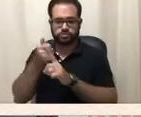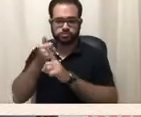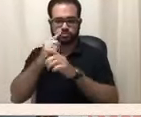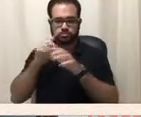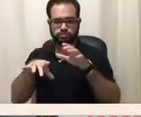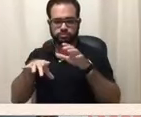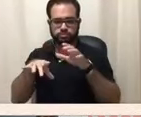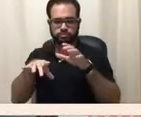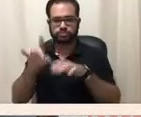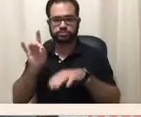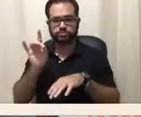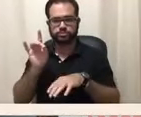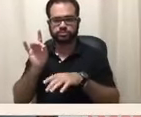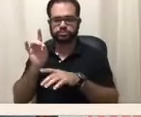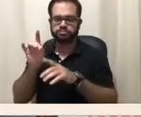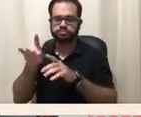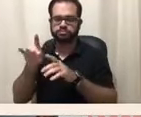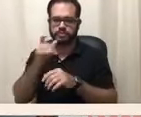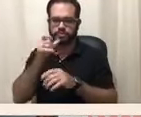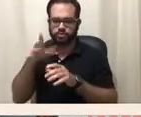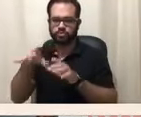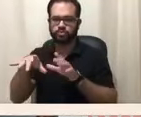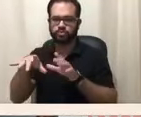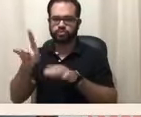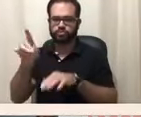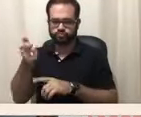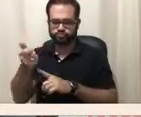discovered at the age of 11 and